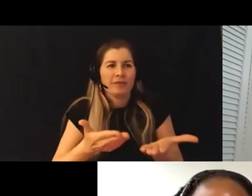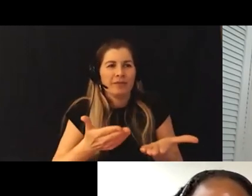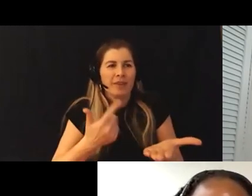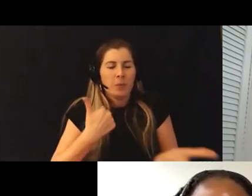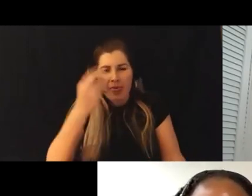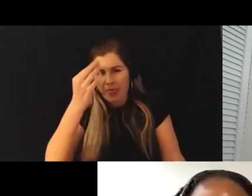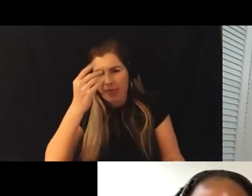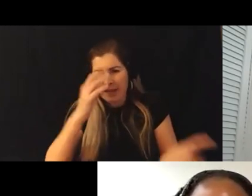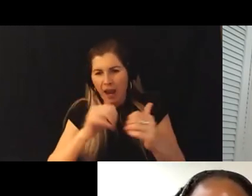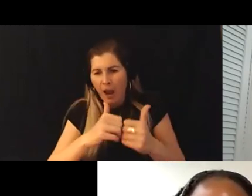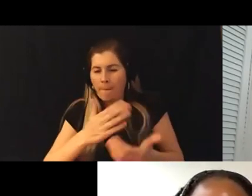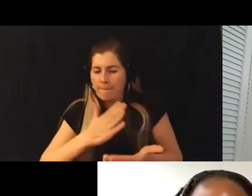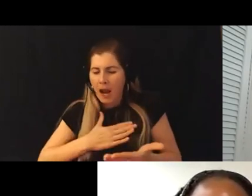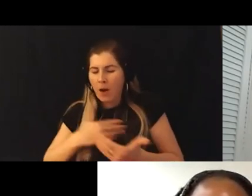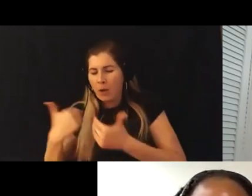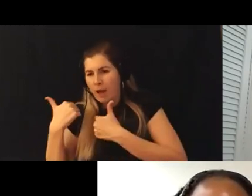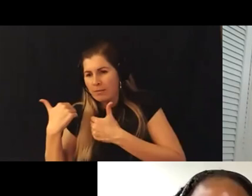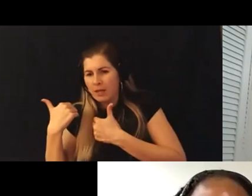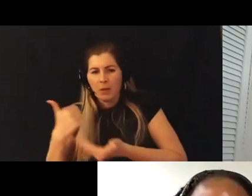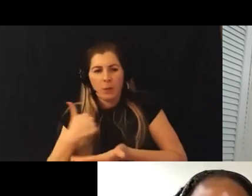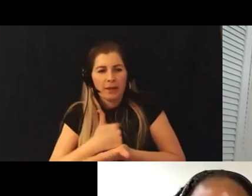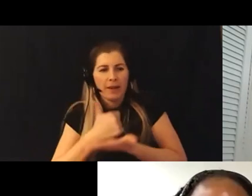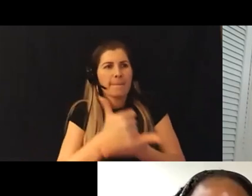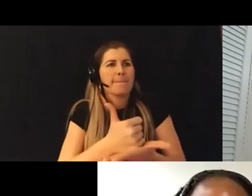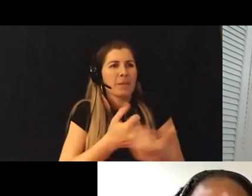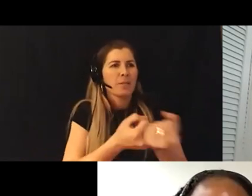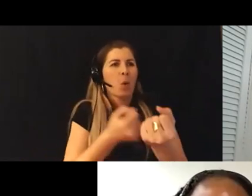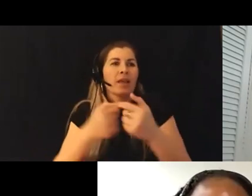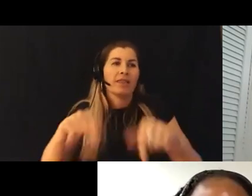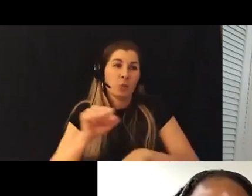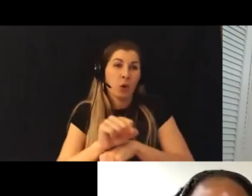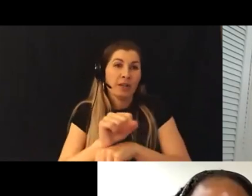we can do and what role the Arts Endowment can play in supporting this work.